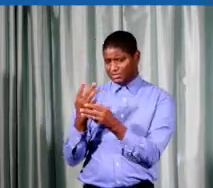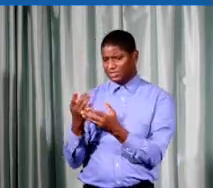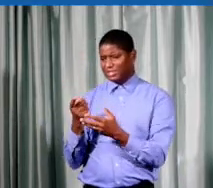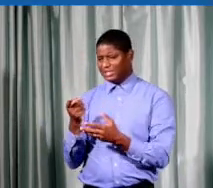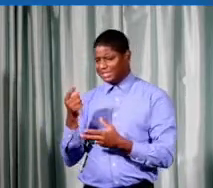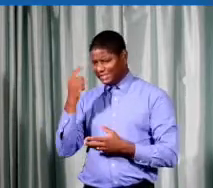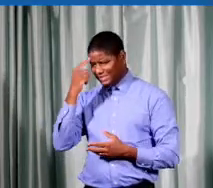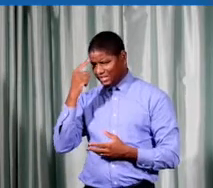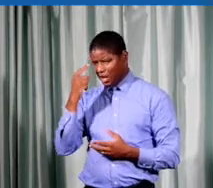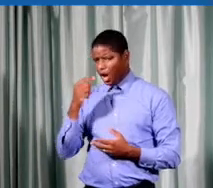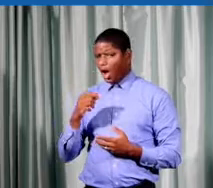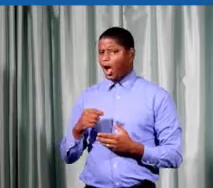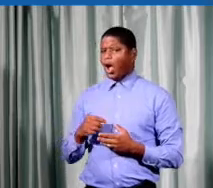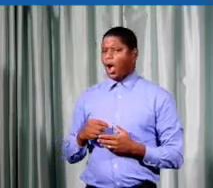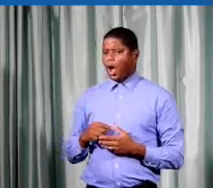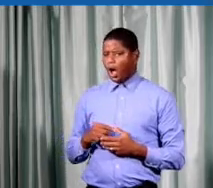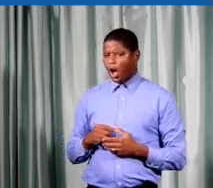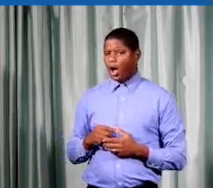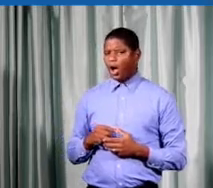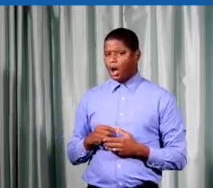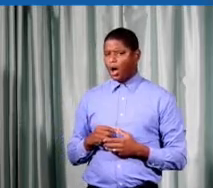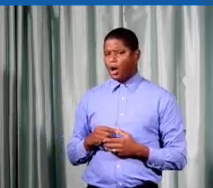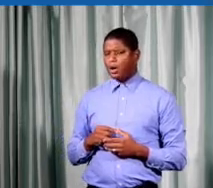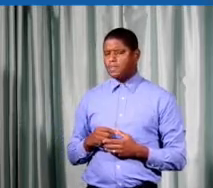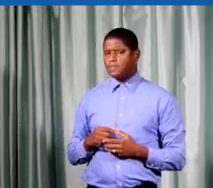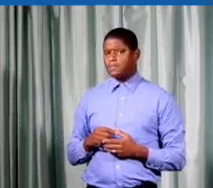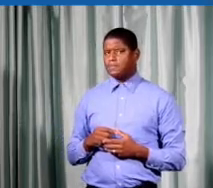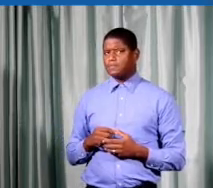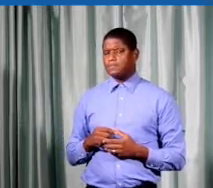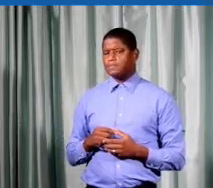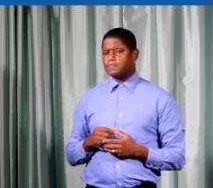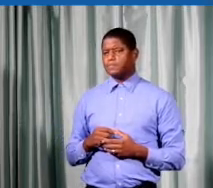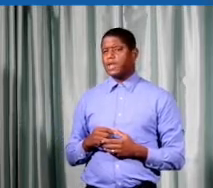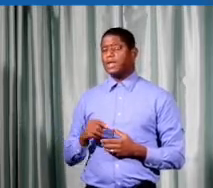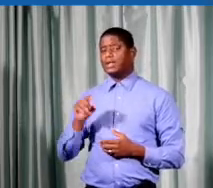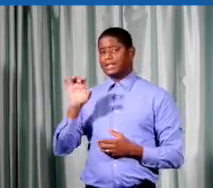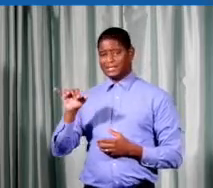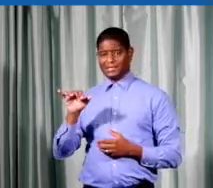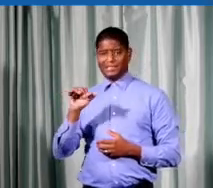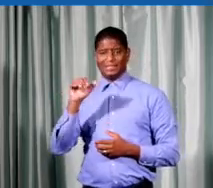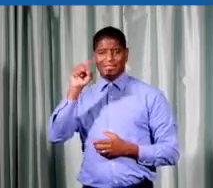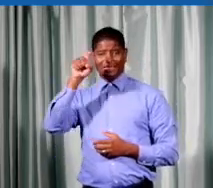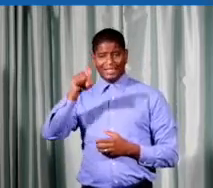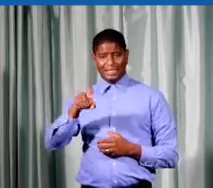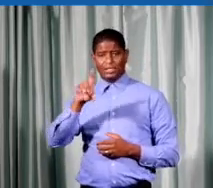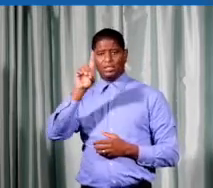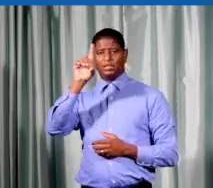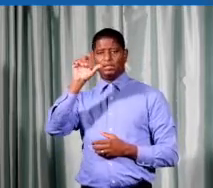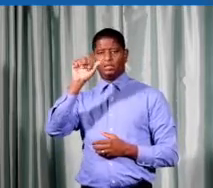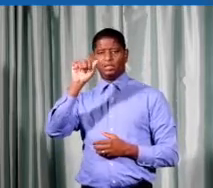this system is called a transaction. But not everything is a transaction in accounting.